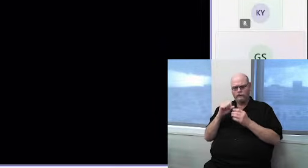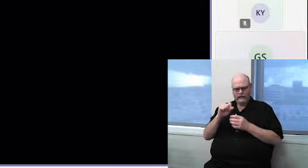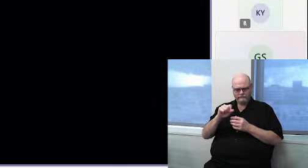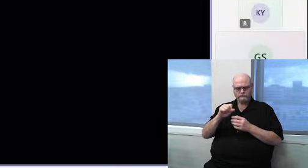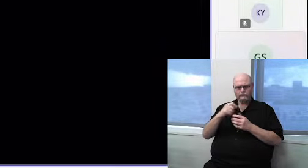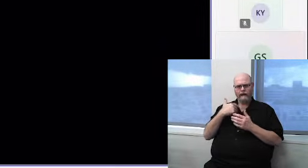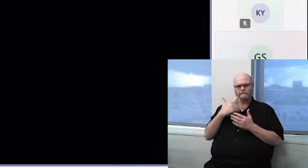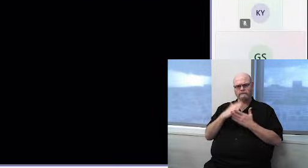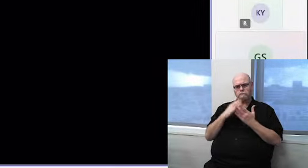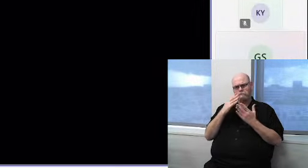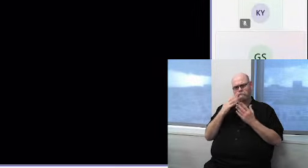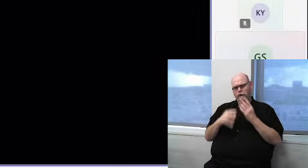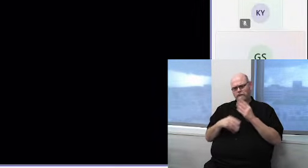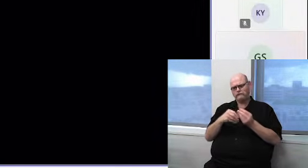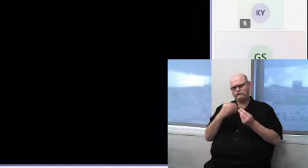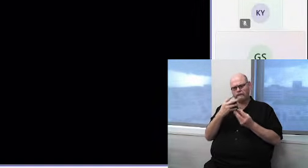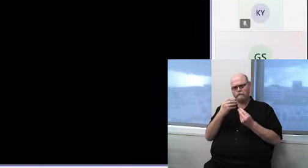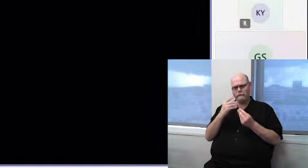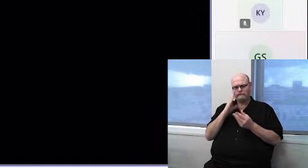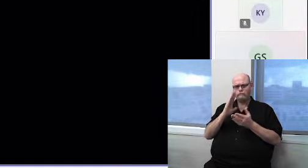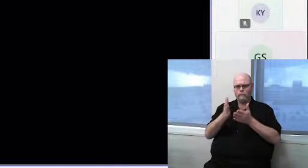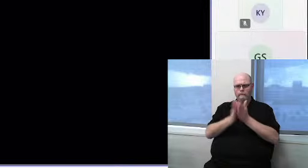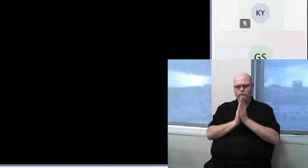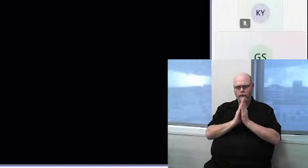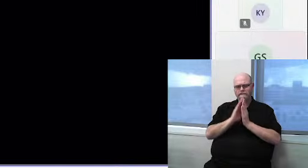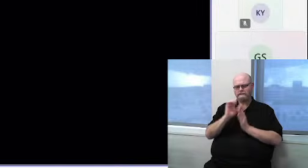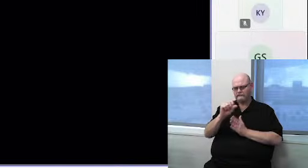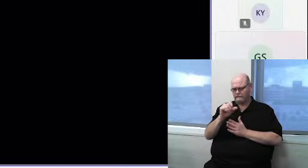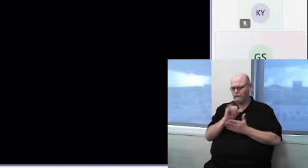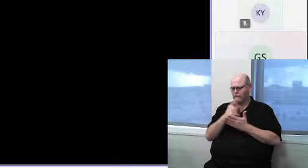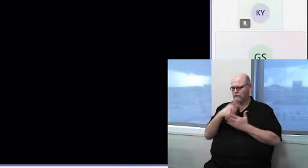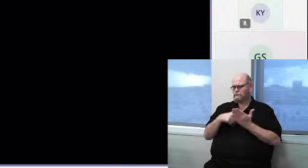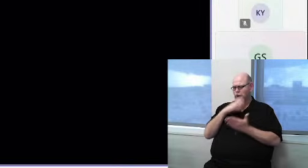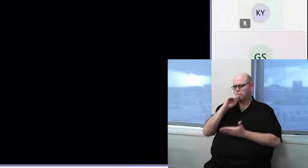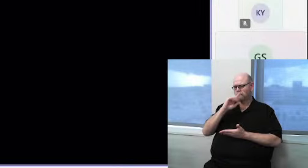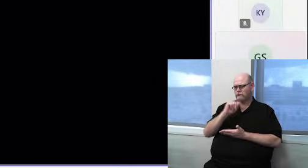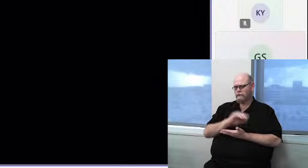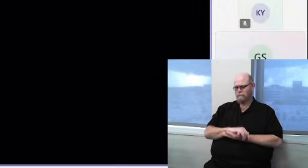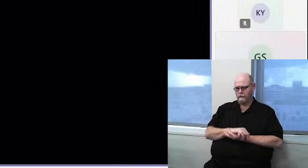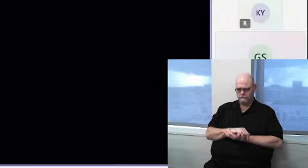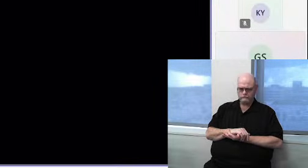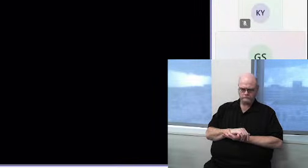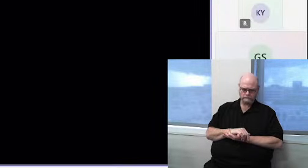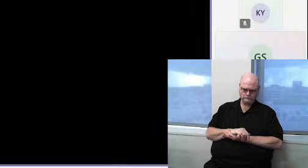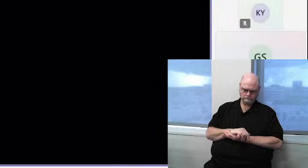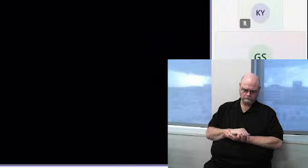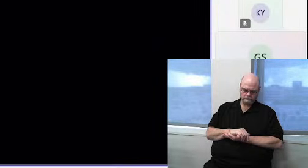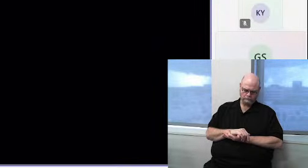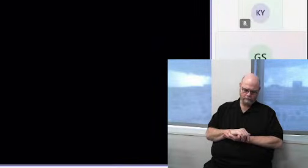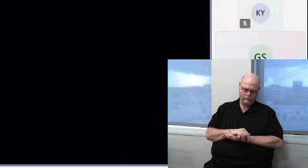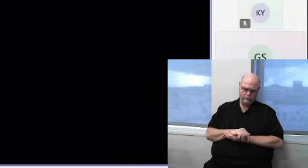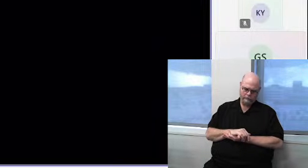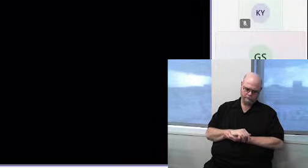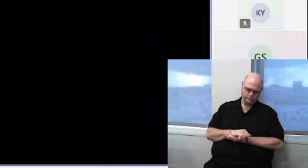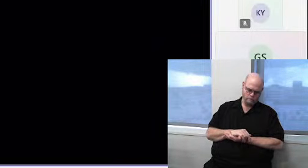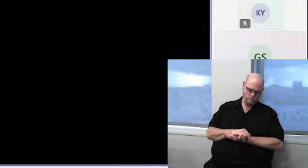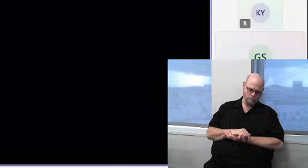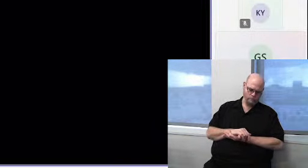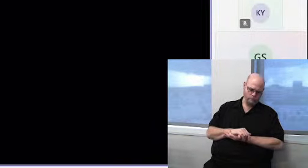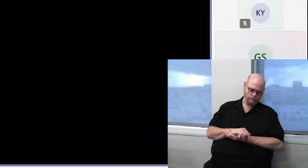things that we're working. If there's additional information that is needed and it's going to be requested. That's what I was having a dialogue